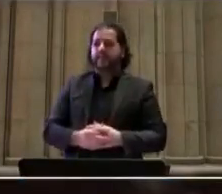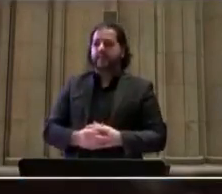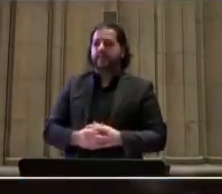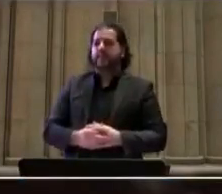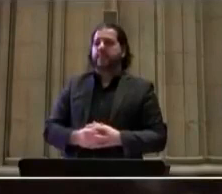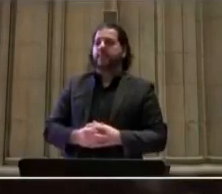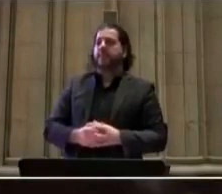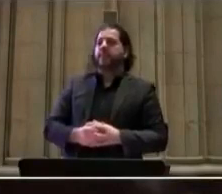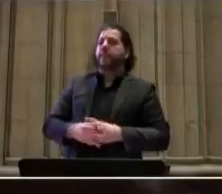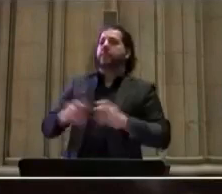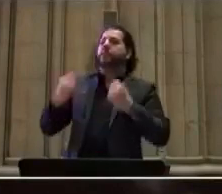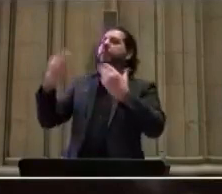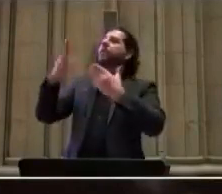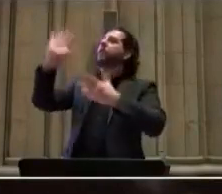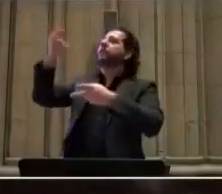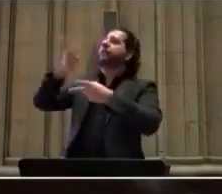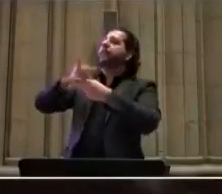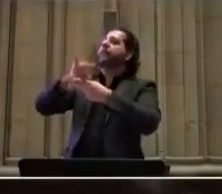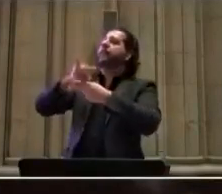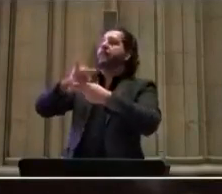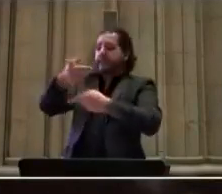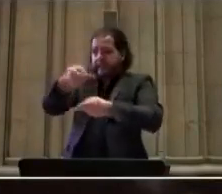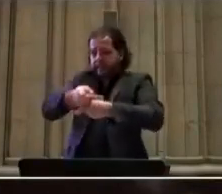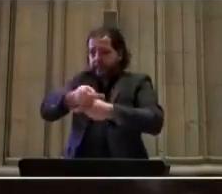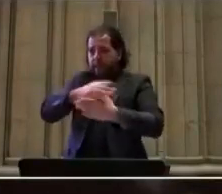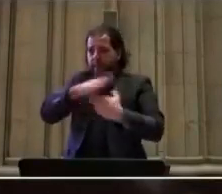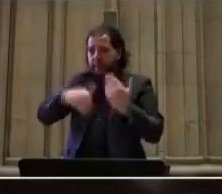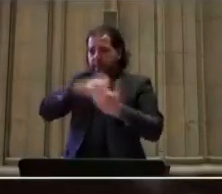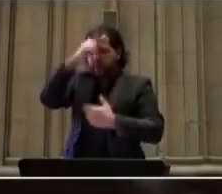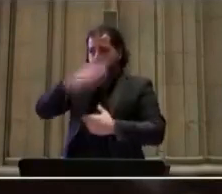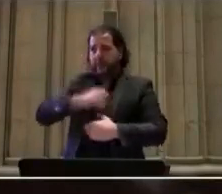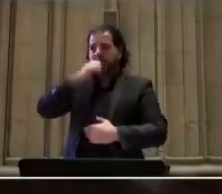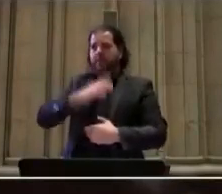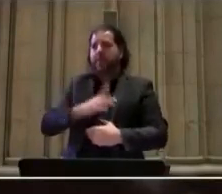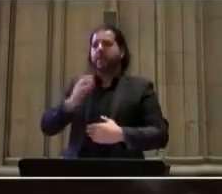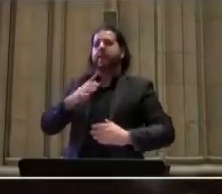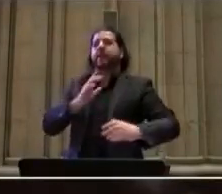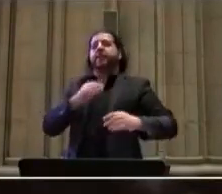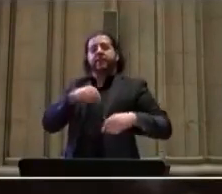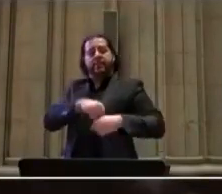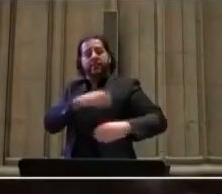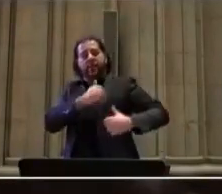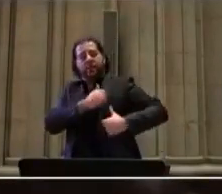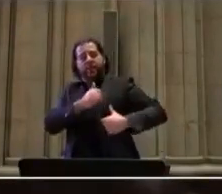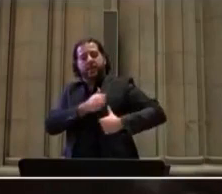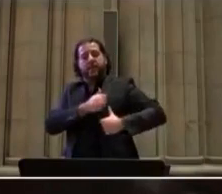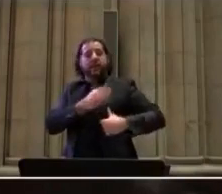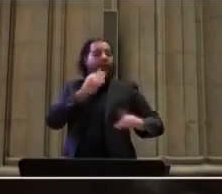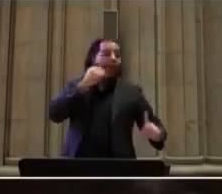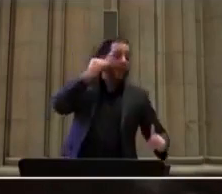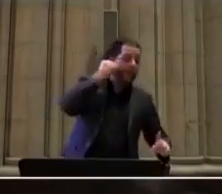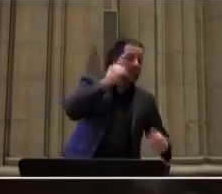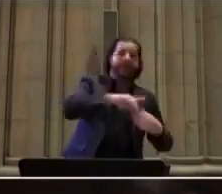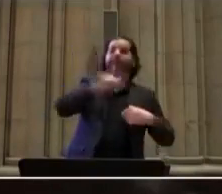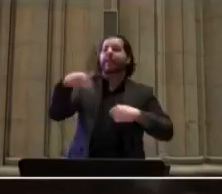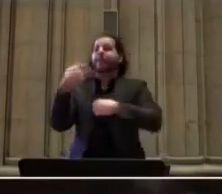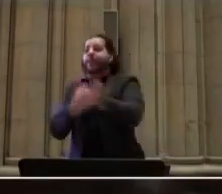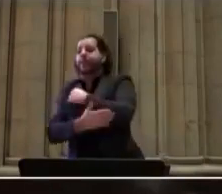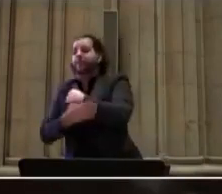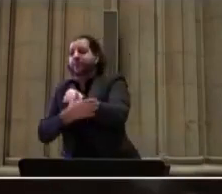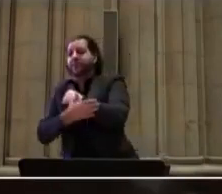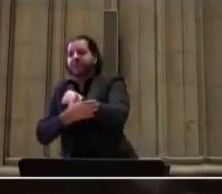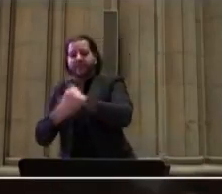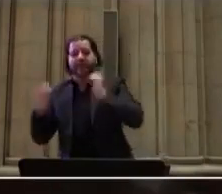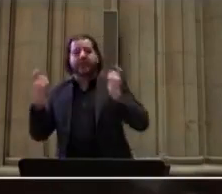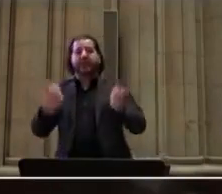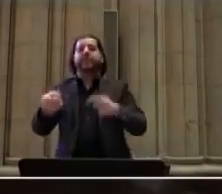We commend to your gracious care and keeping all the men and women of our armed forces at home and abroad. Grant